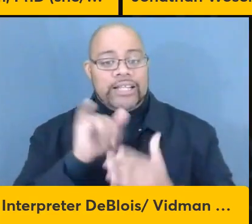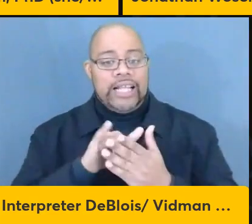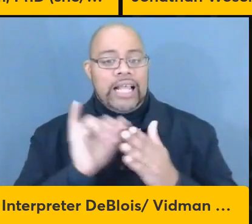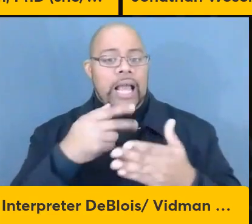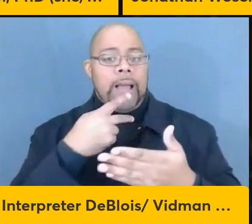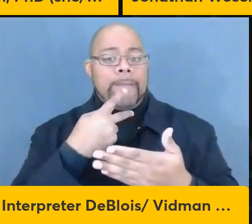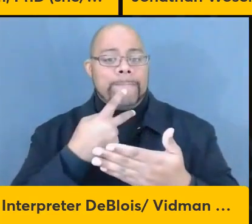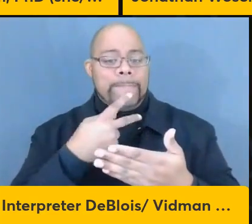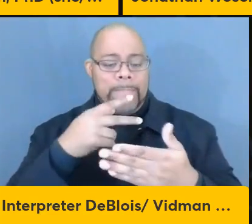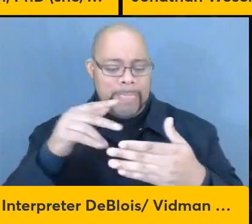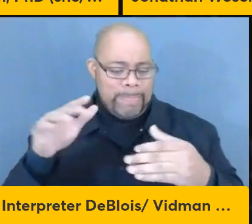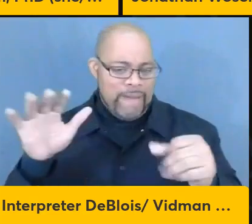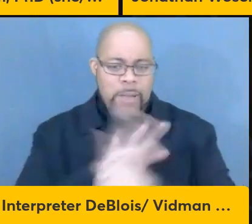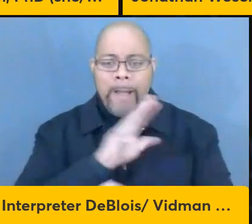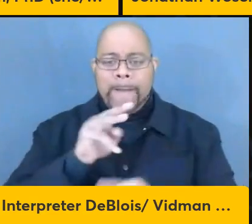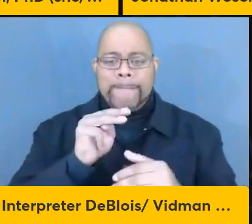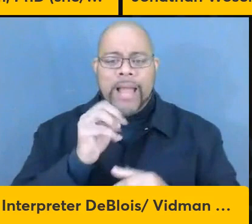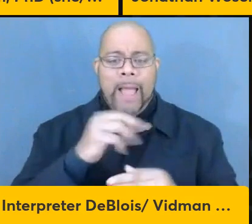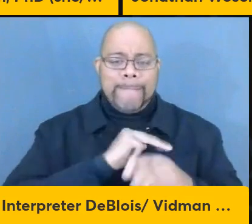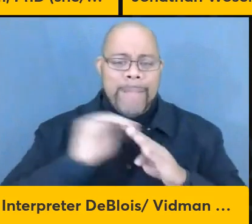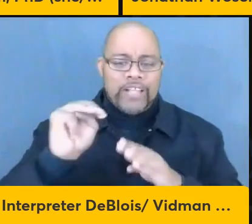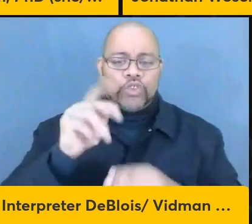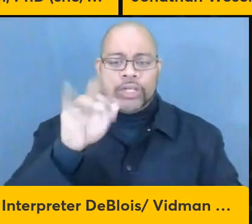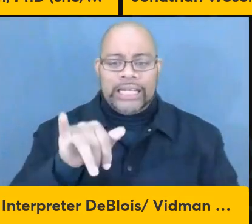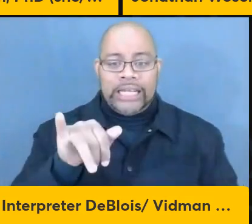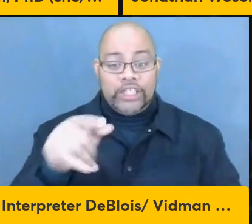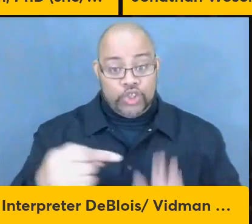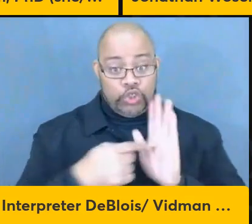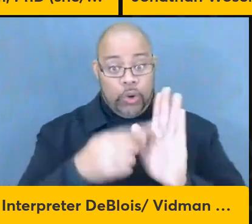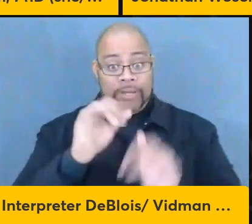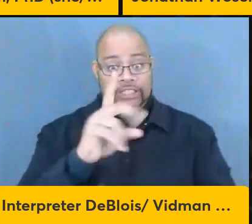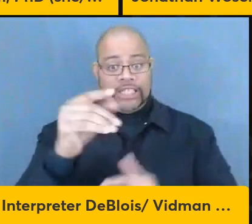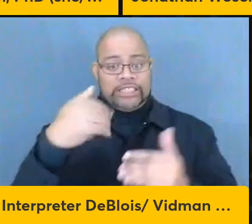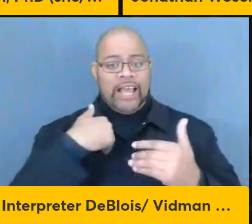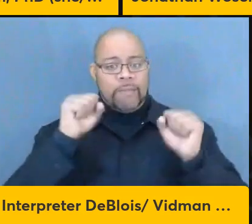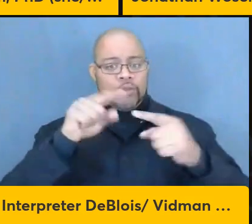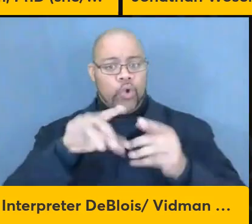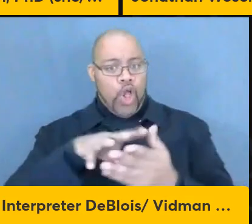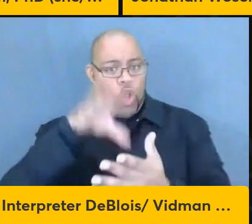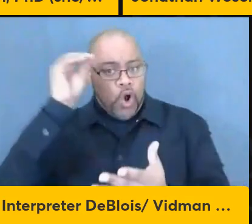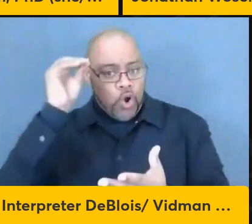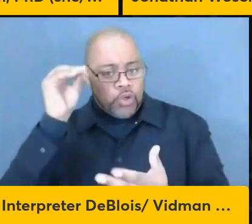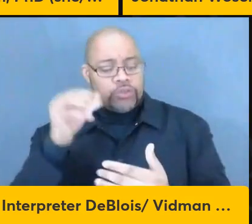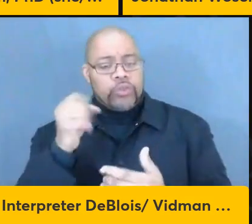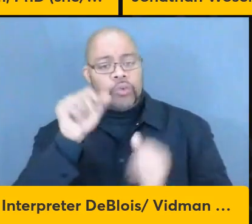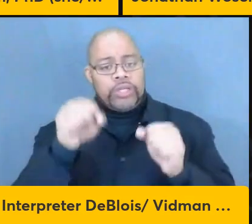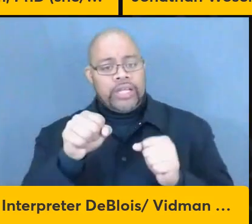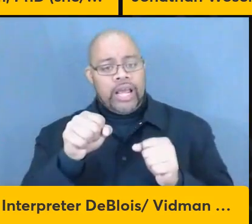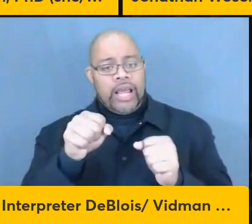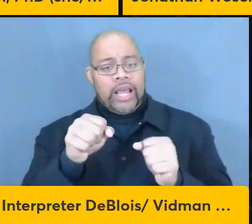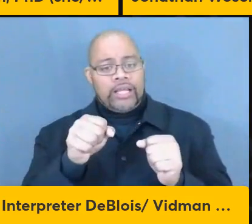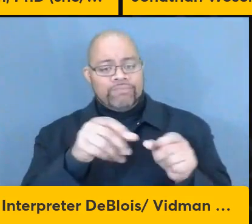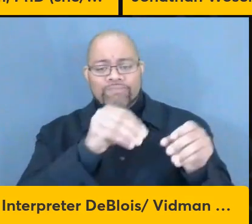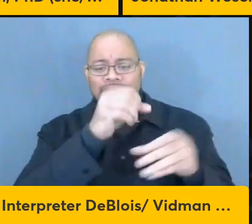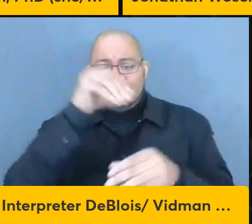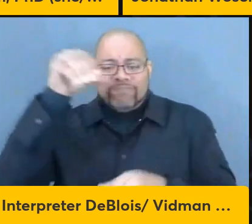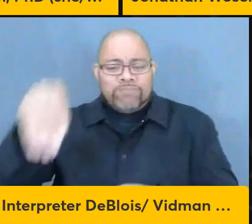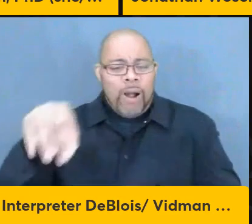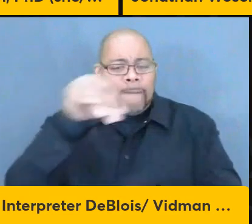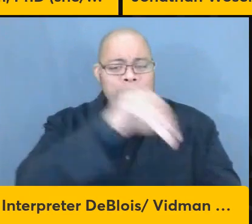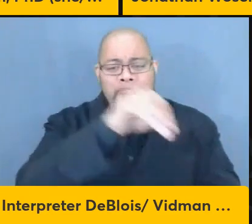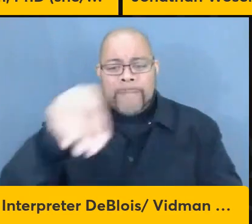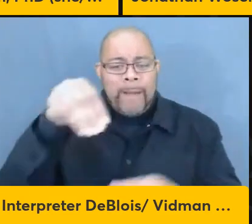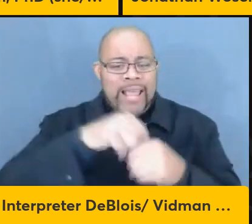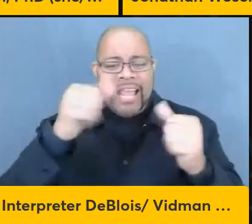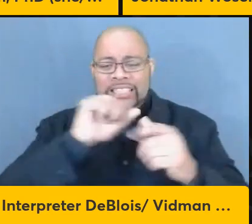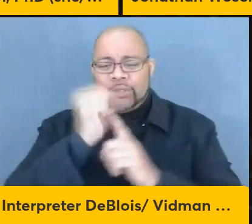master key. You have a PhD shows that you have the ability to learn. So you can plop you in any situation and you